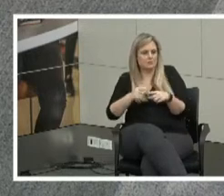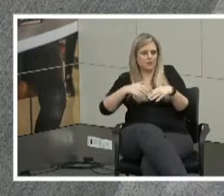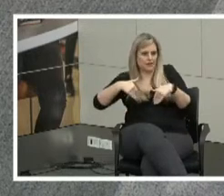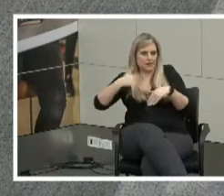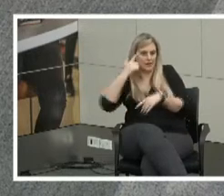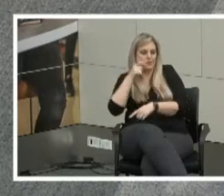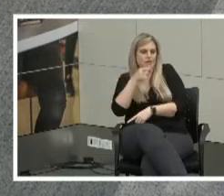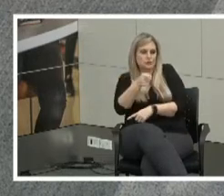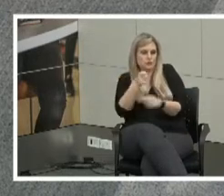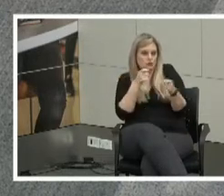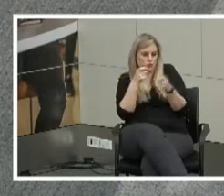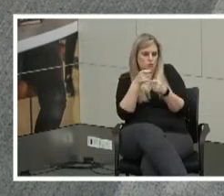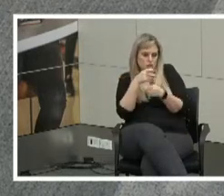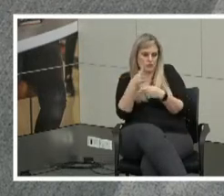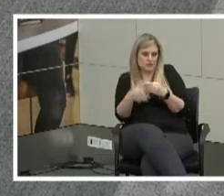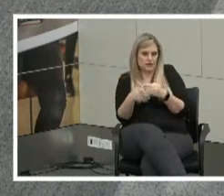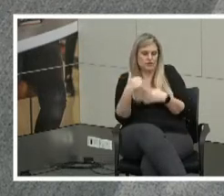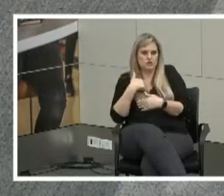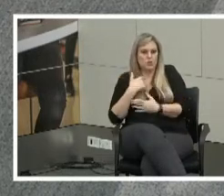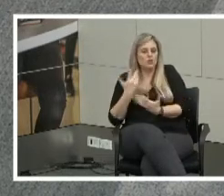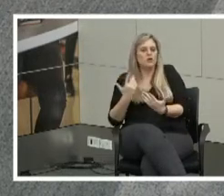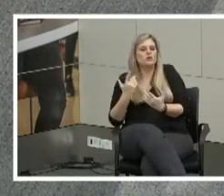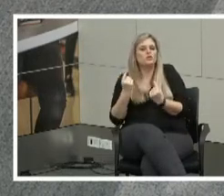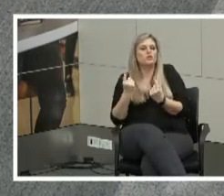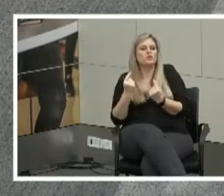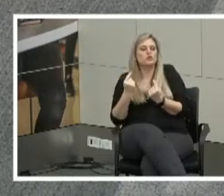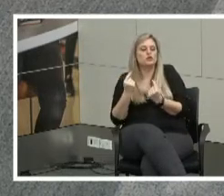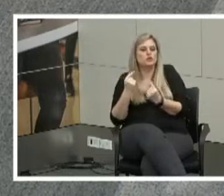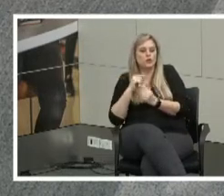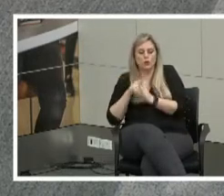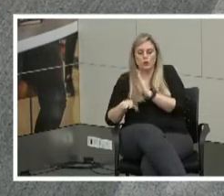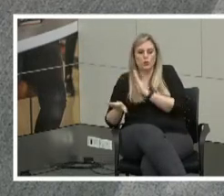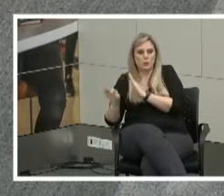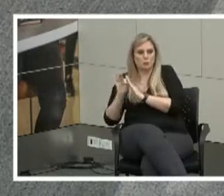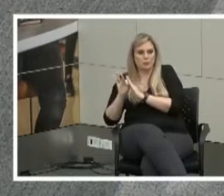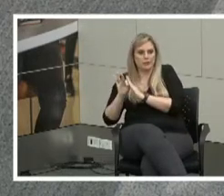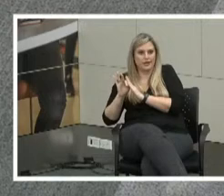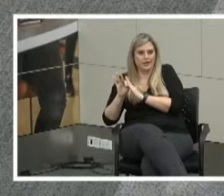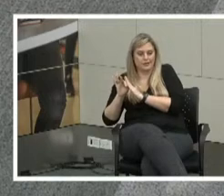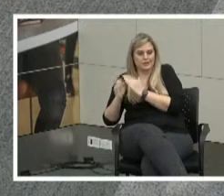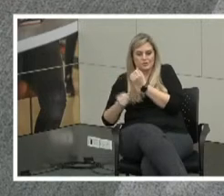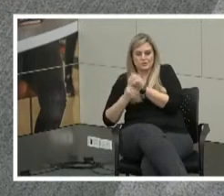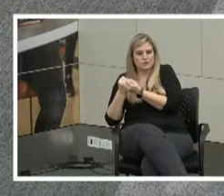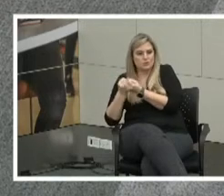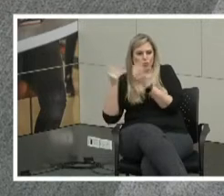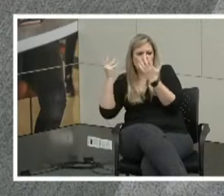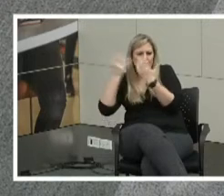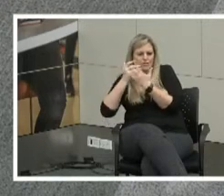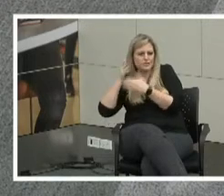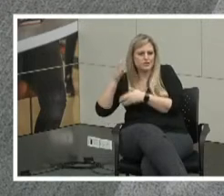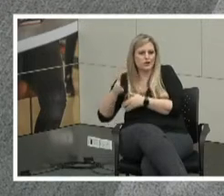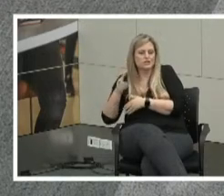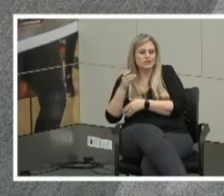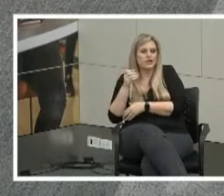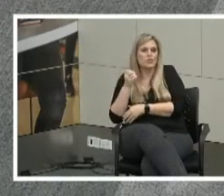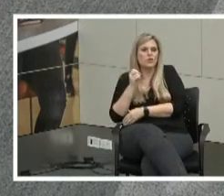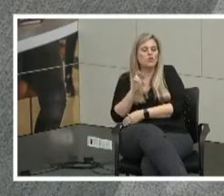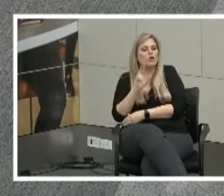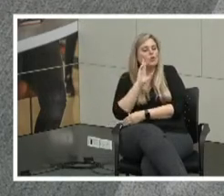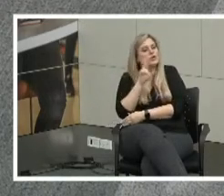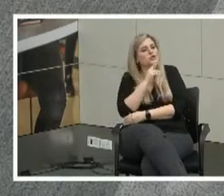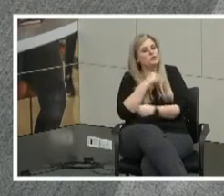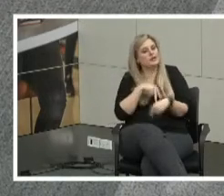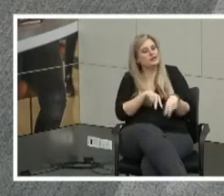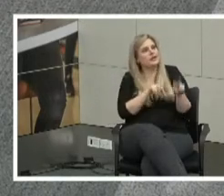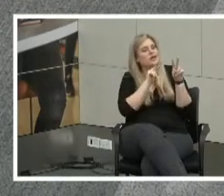choice to join the Dark Side and deny these children our future of their individual superpowers or do you want to be